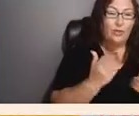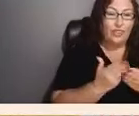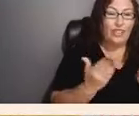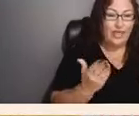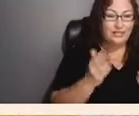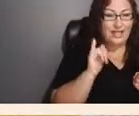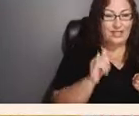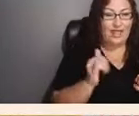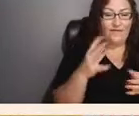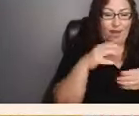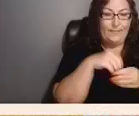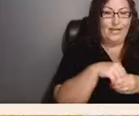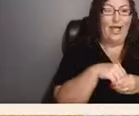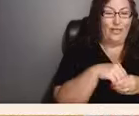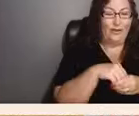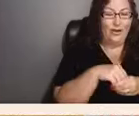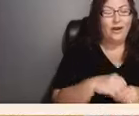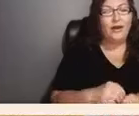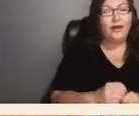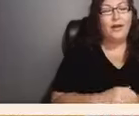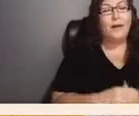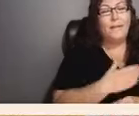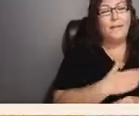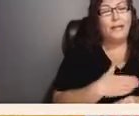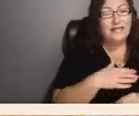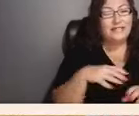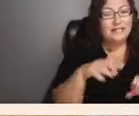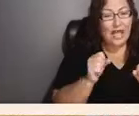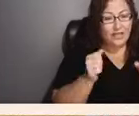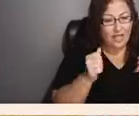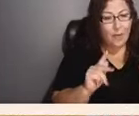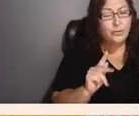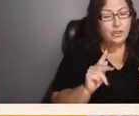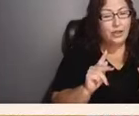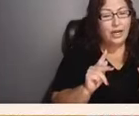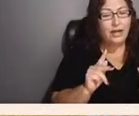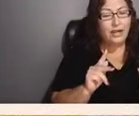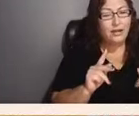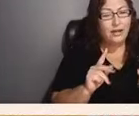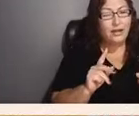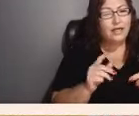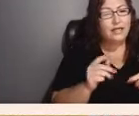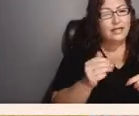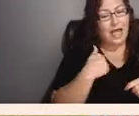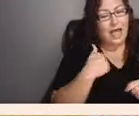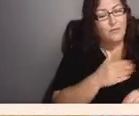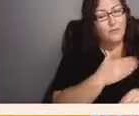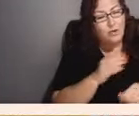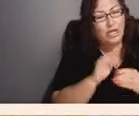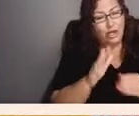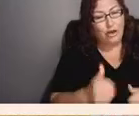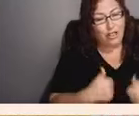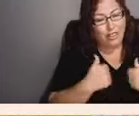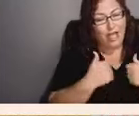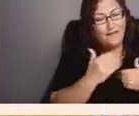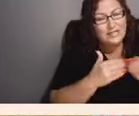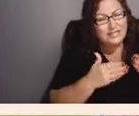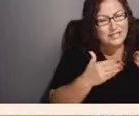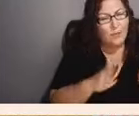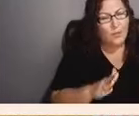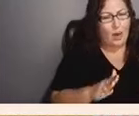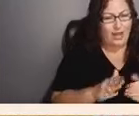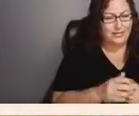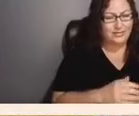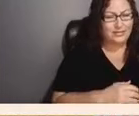together. Please take an opportunity to have music in your life in some way, shape, or form. It